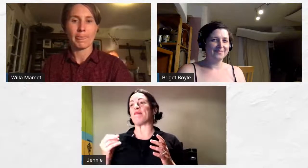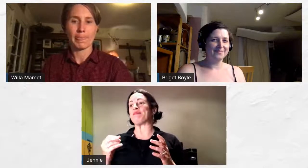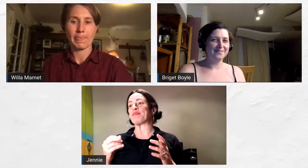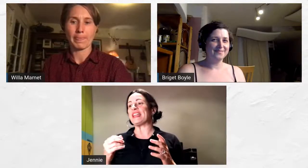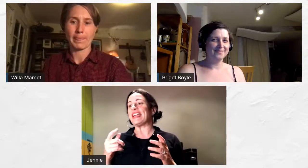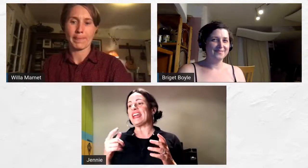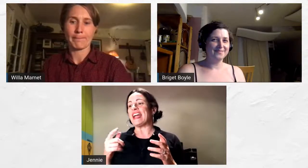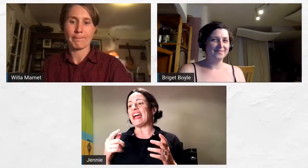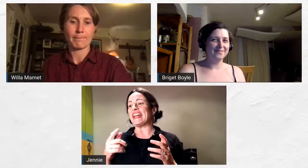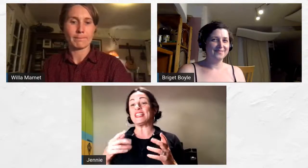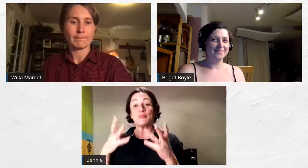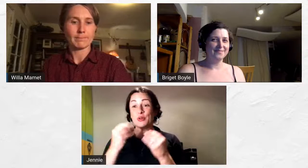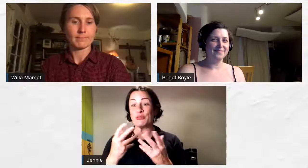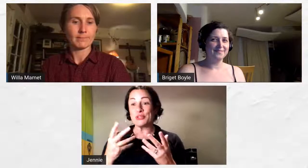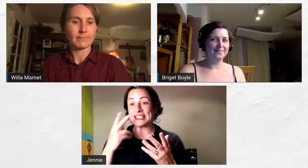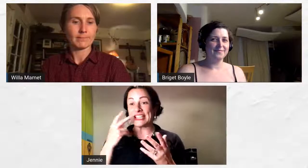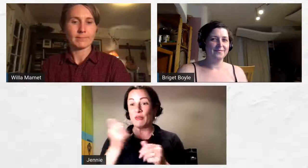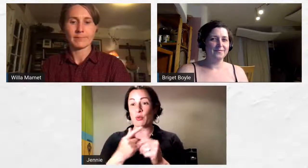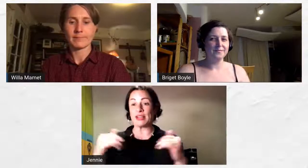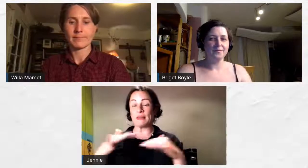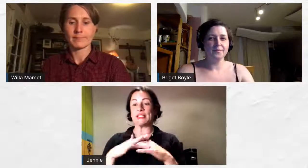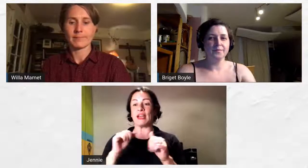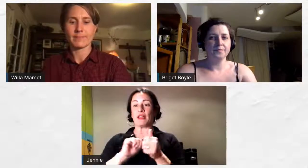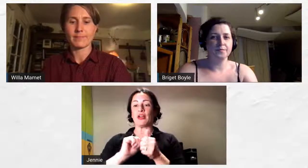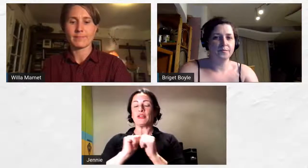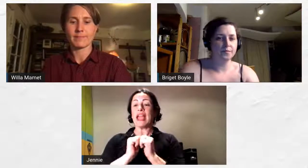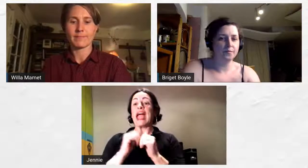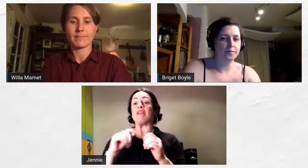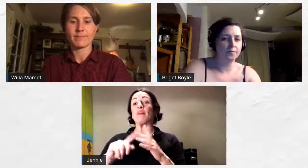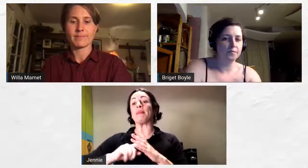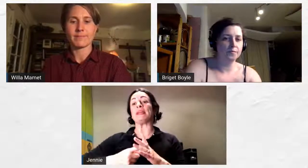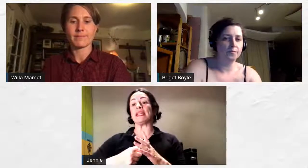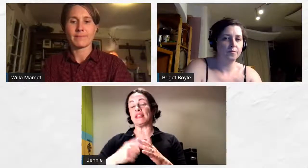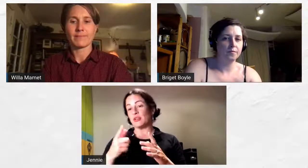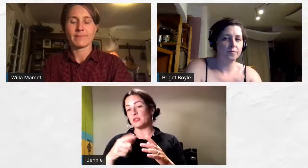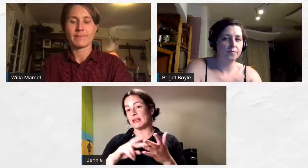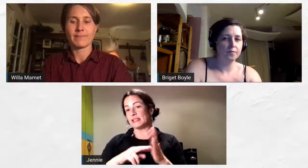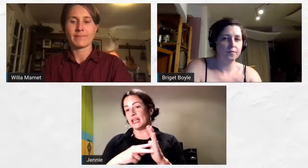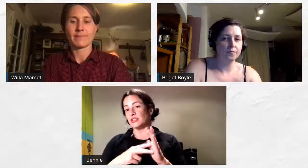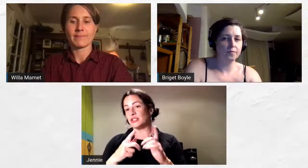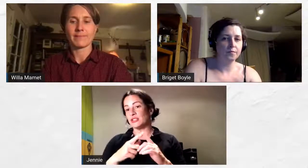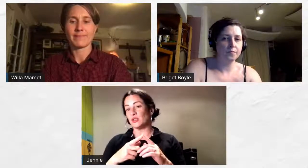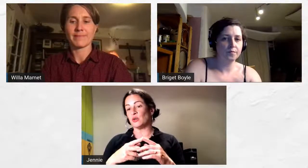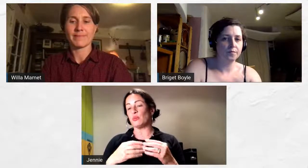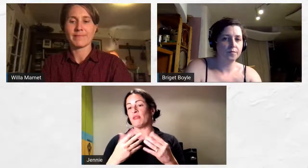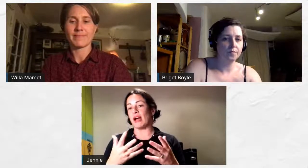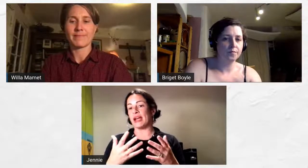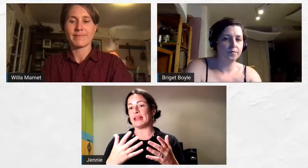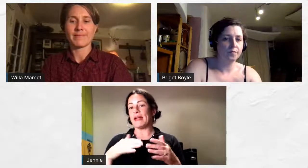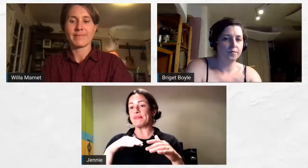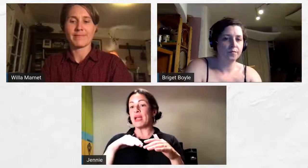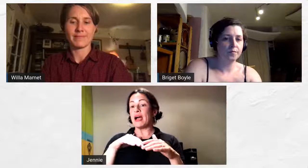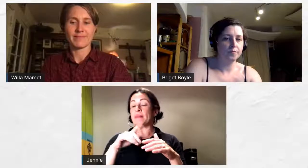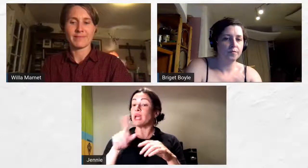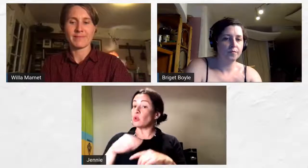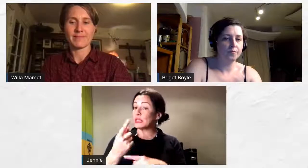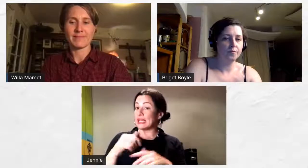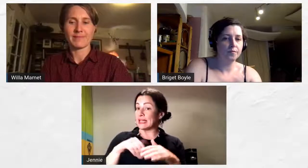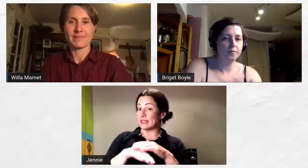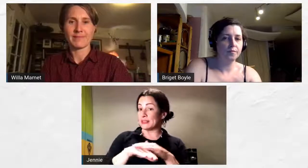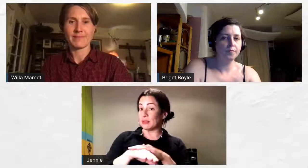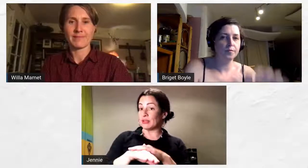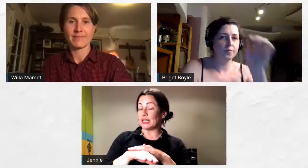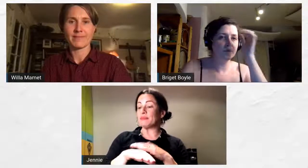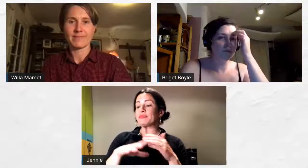and it's beautiful to see everyone coming together. And from the beginning, there's been an intention to provide not